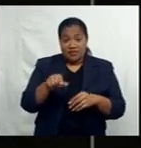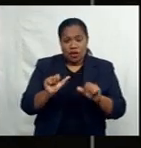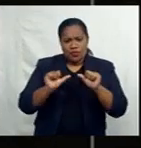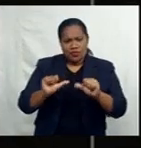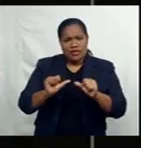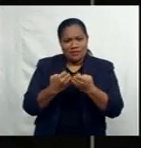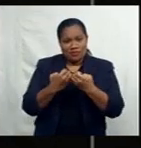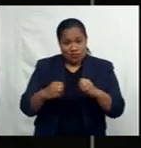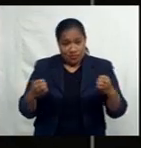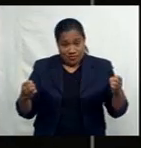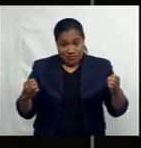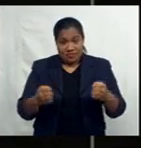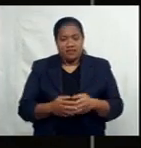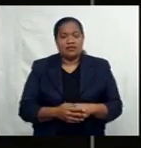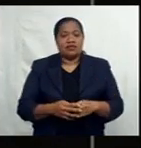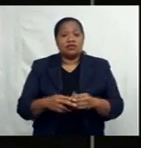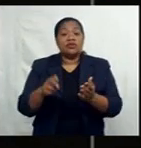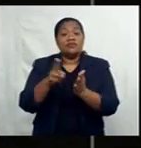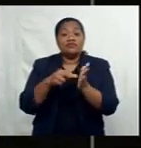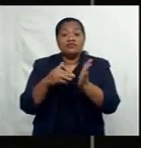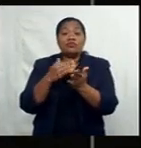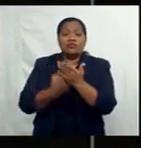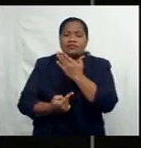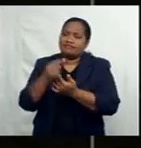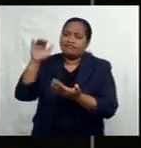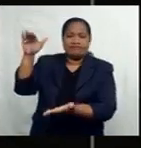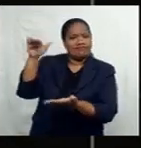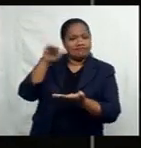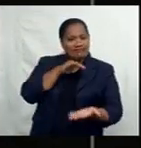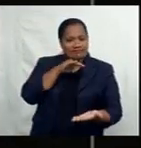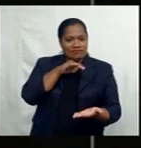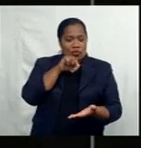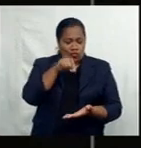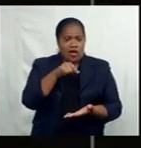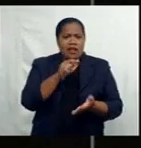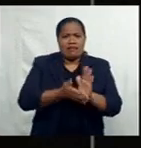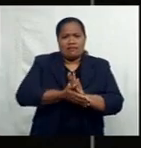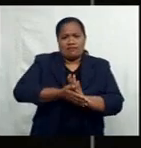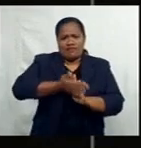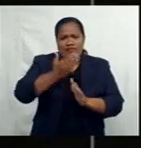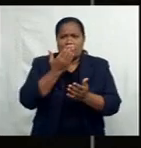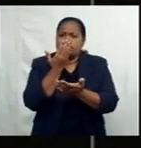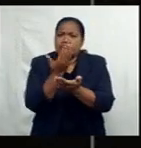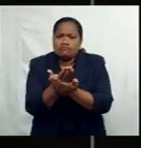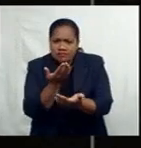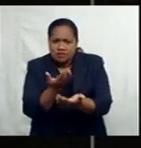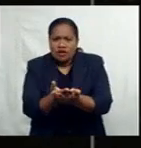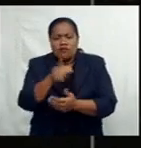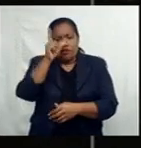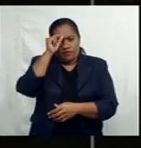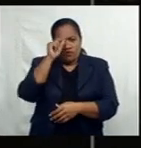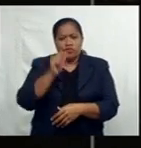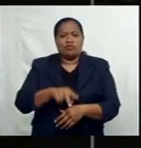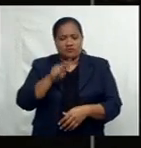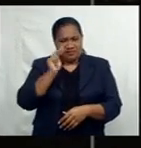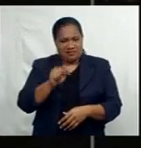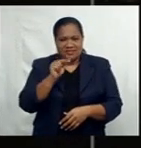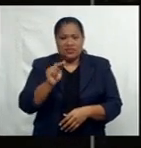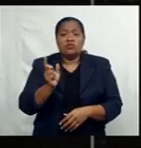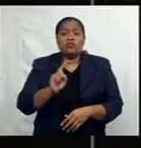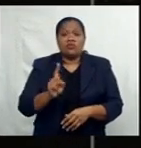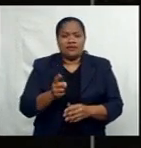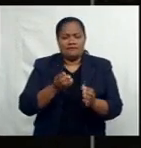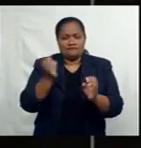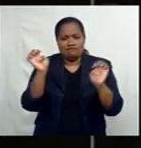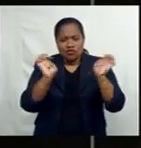and consumables to accommodate the ever-increasing demand from Fijians who are in dire need of various emergency services.